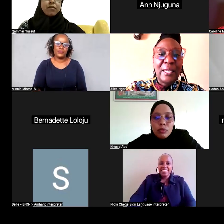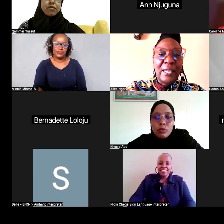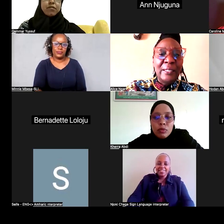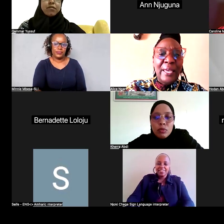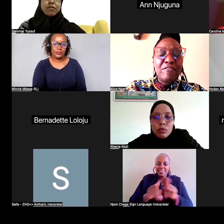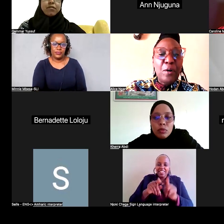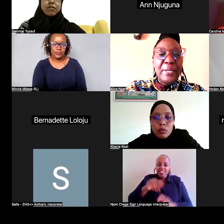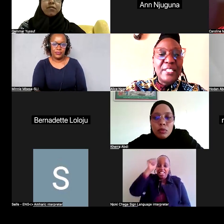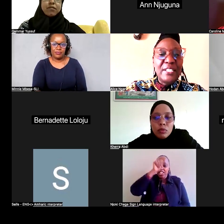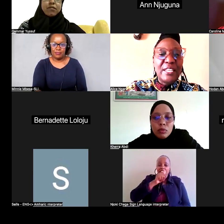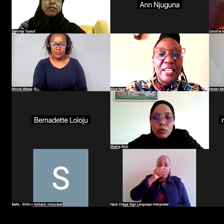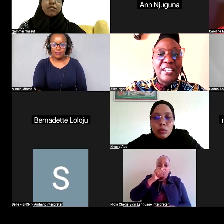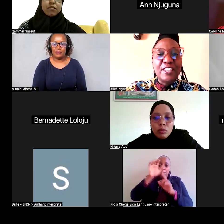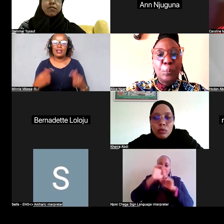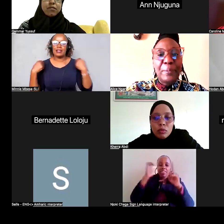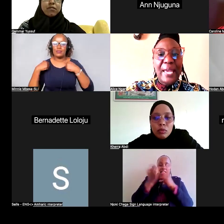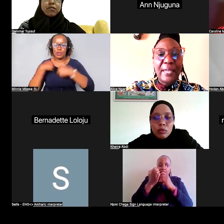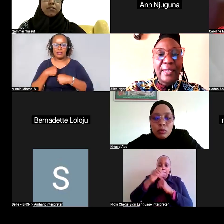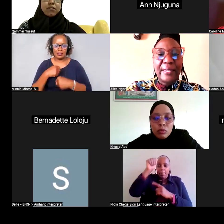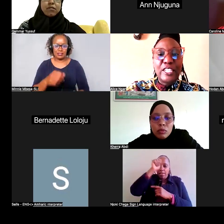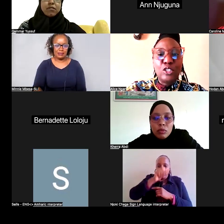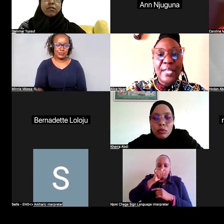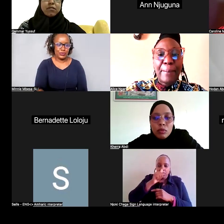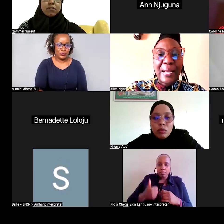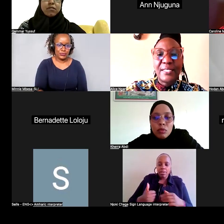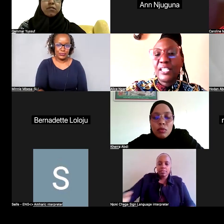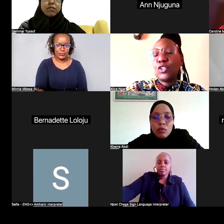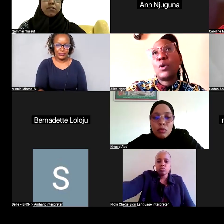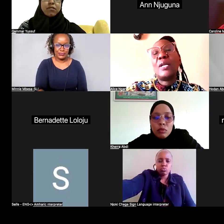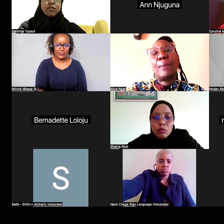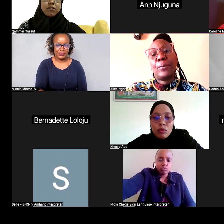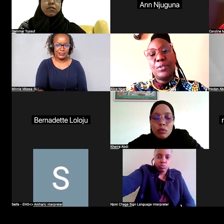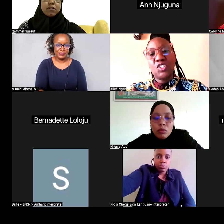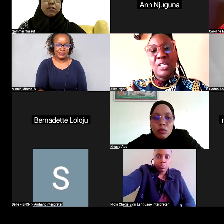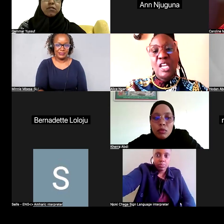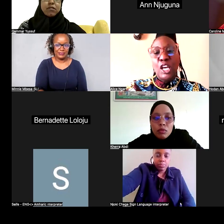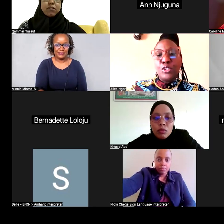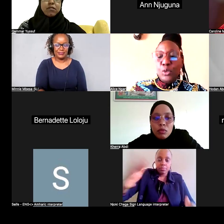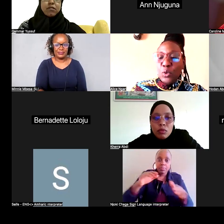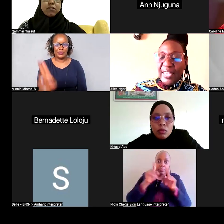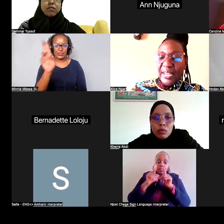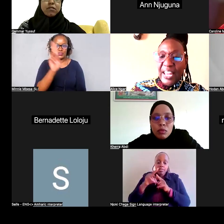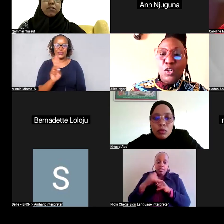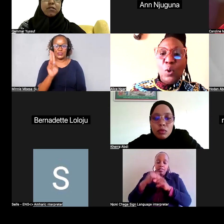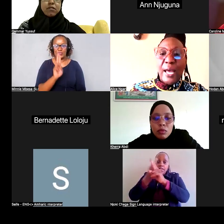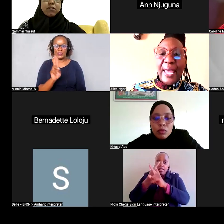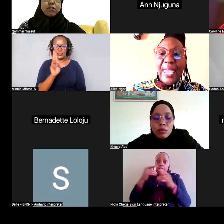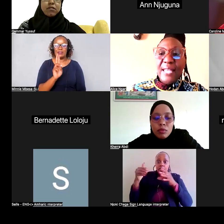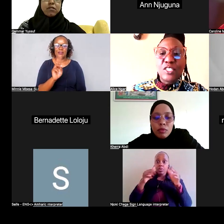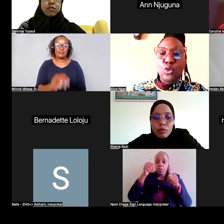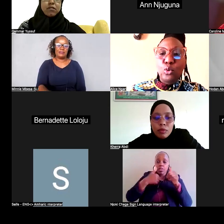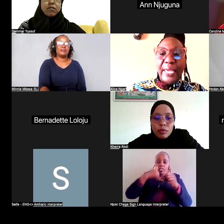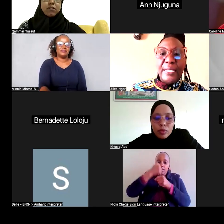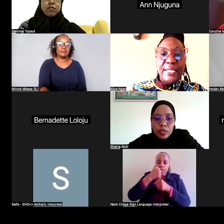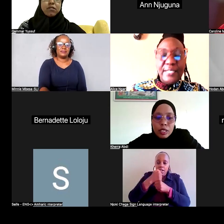the environment in Ethiopia, they use a multi-sectoral approach through the National